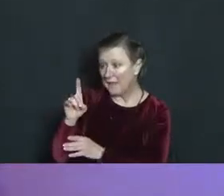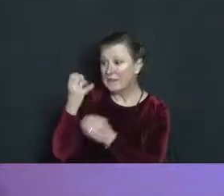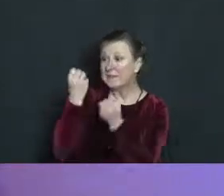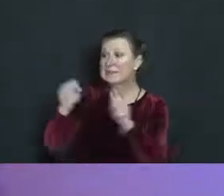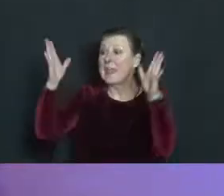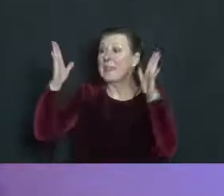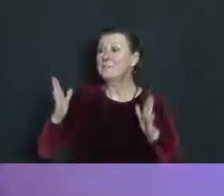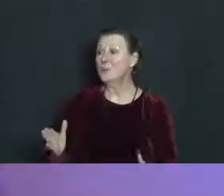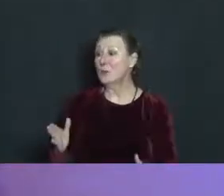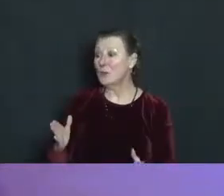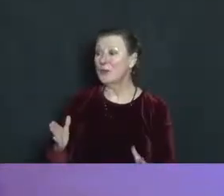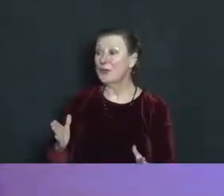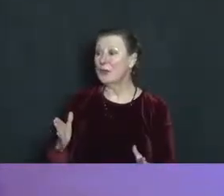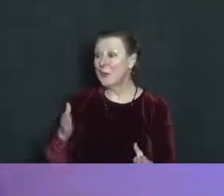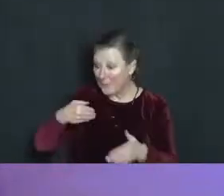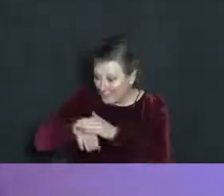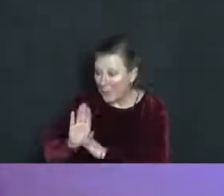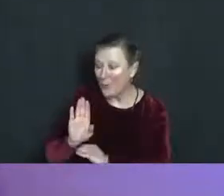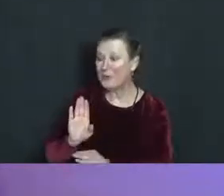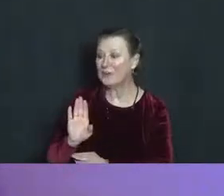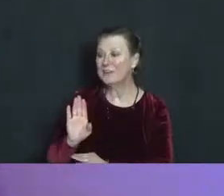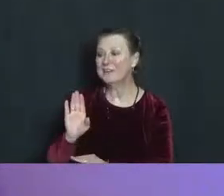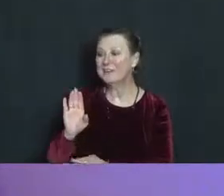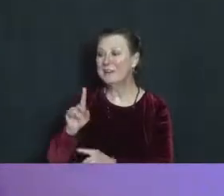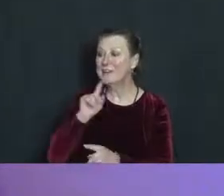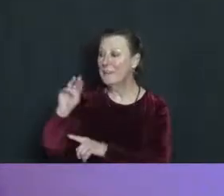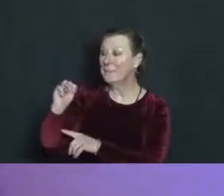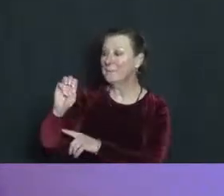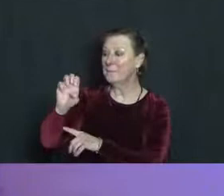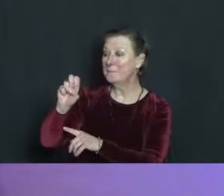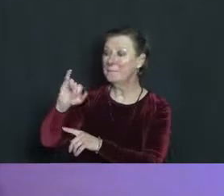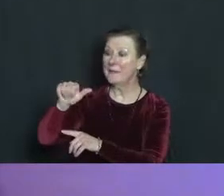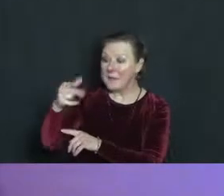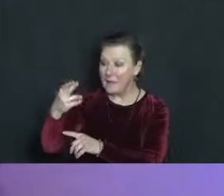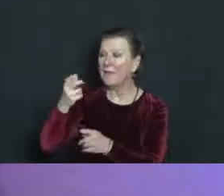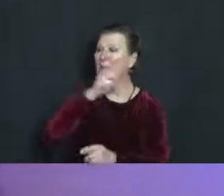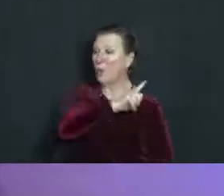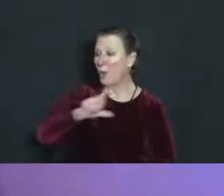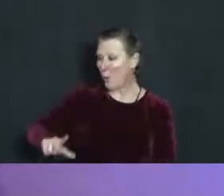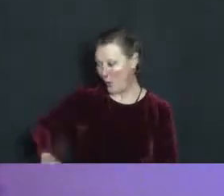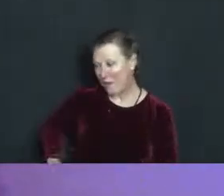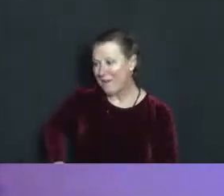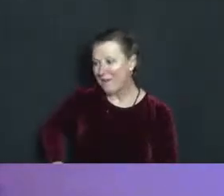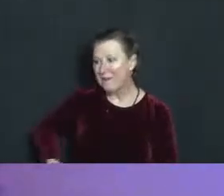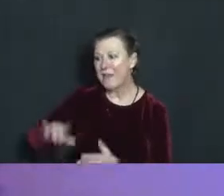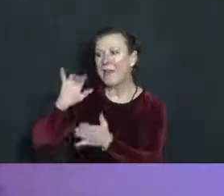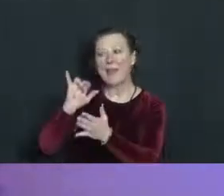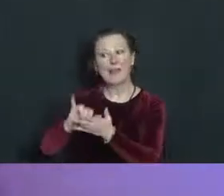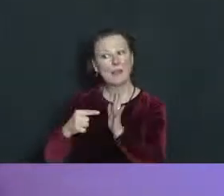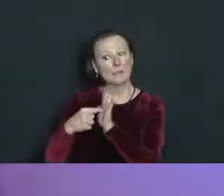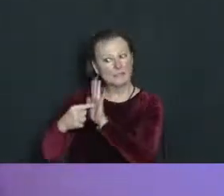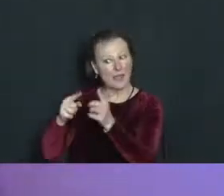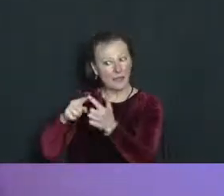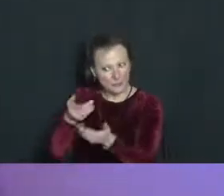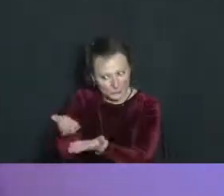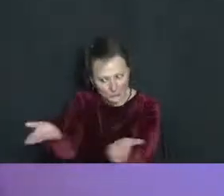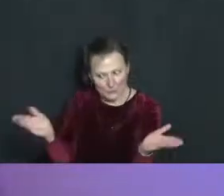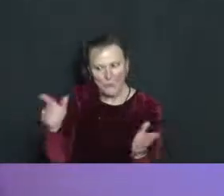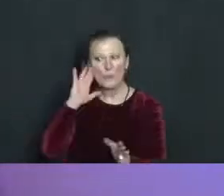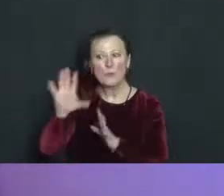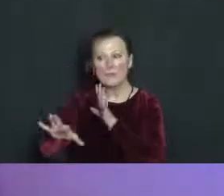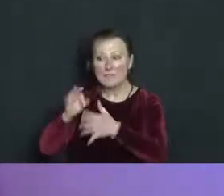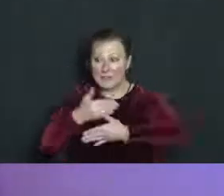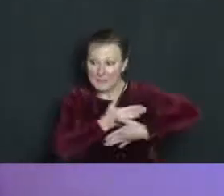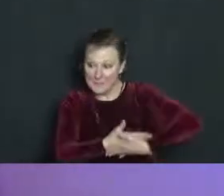been born to you. He is the Messiah, the Lord. This will be a sign to you. You will find